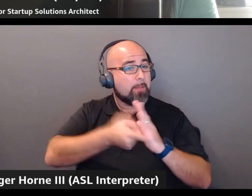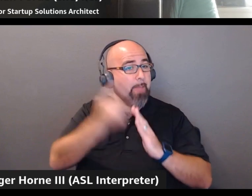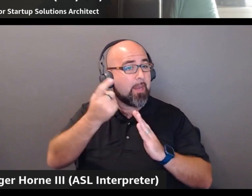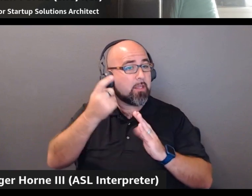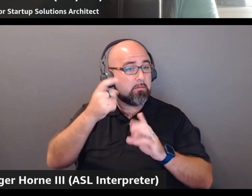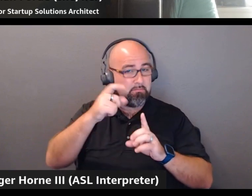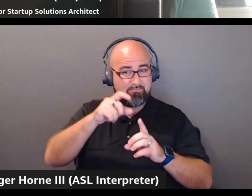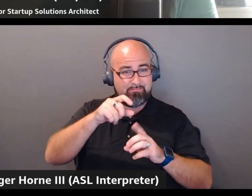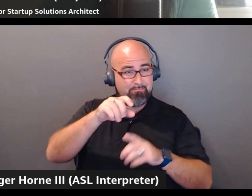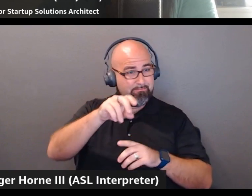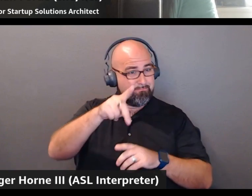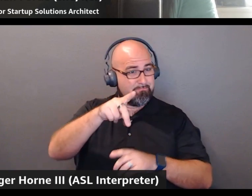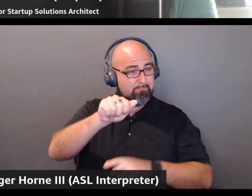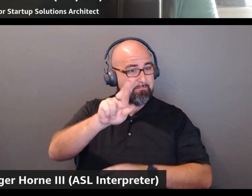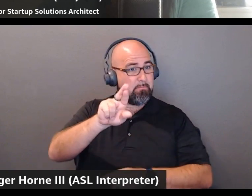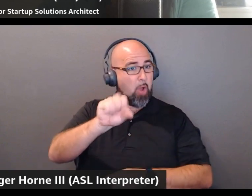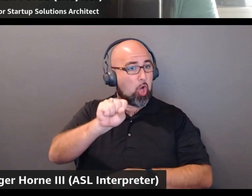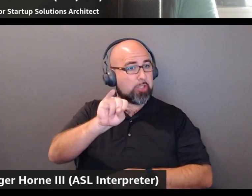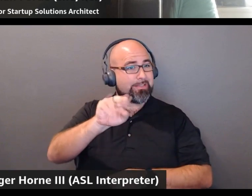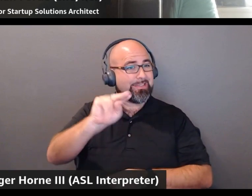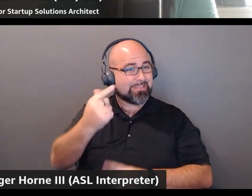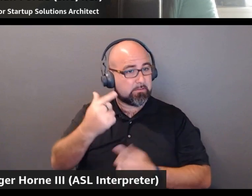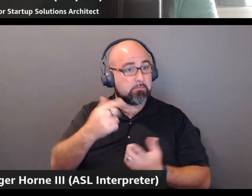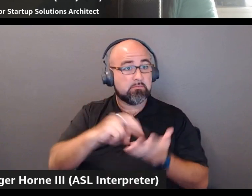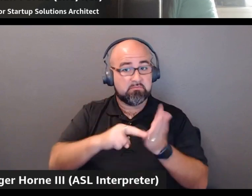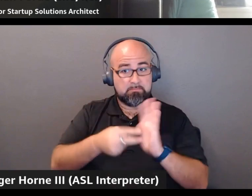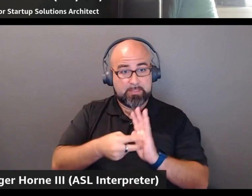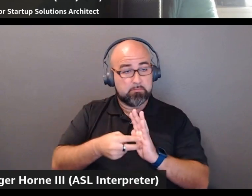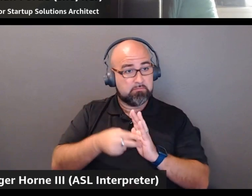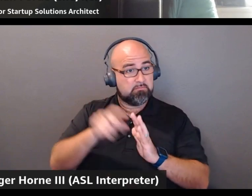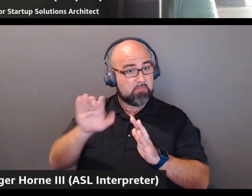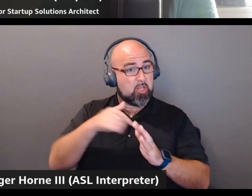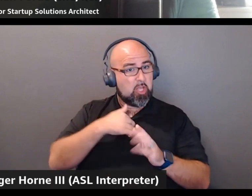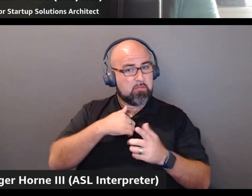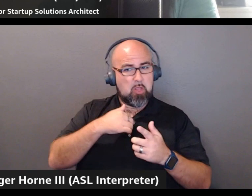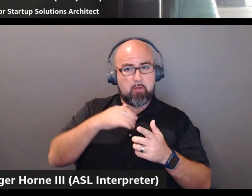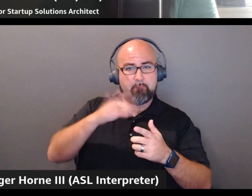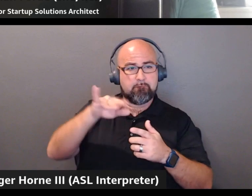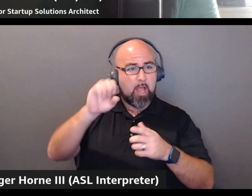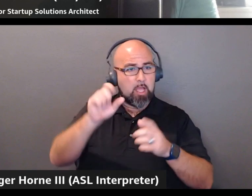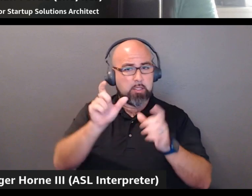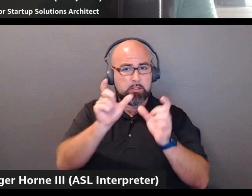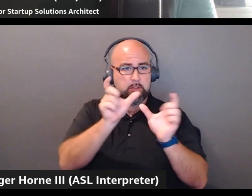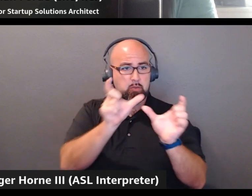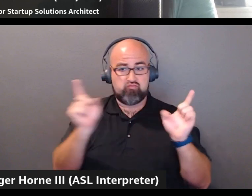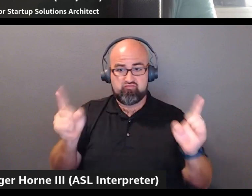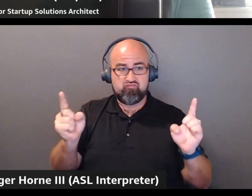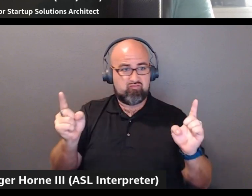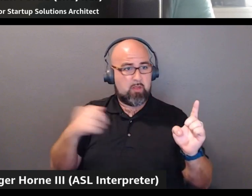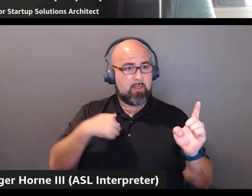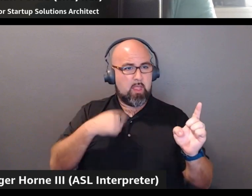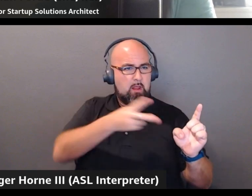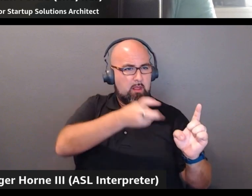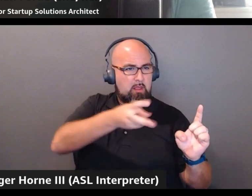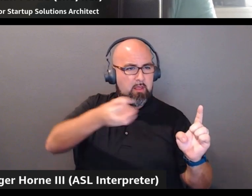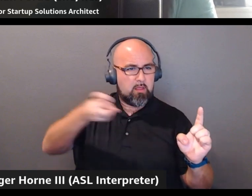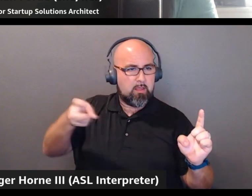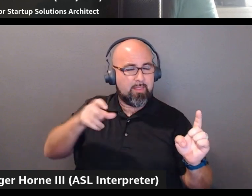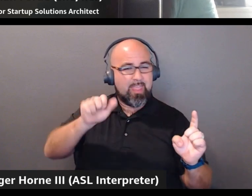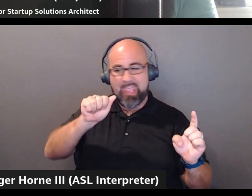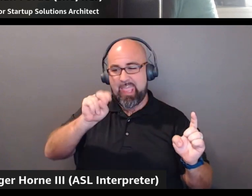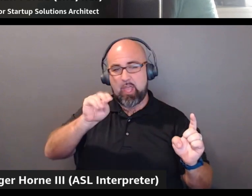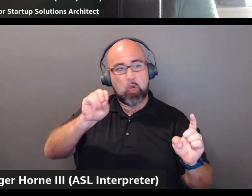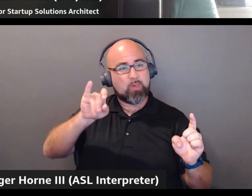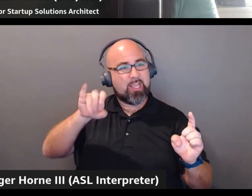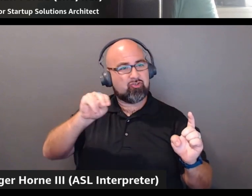enabling customers to do is that they can take their variant call files and pull out all that annotation data. We put it into